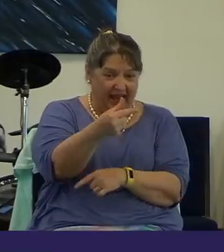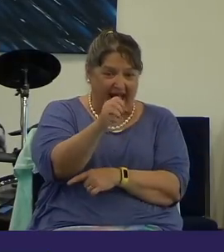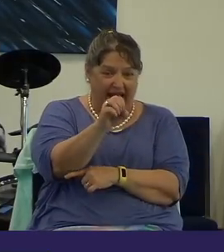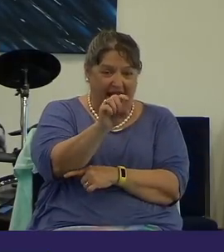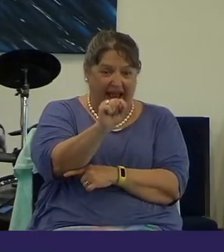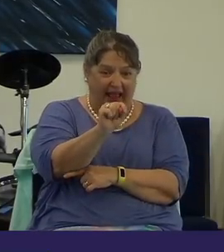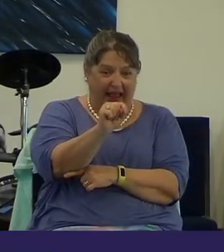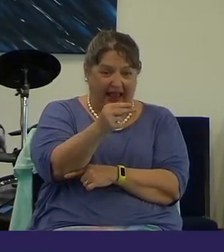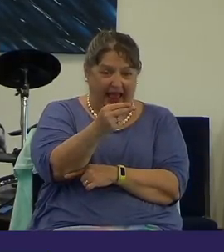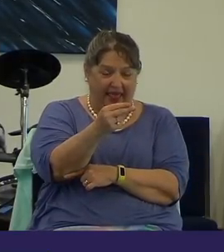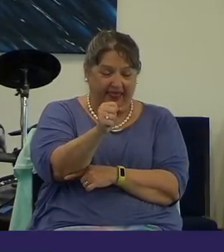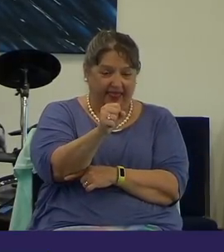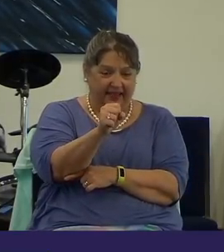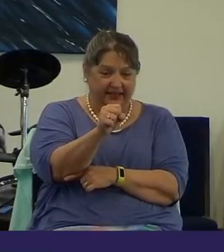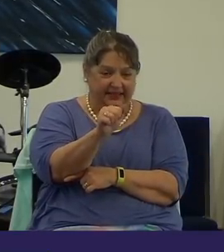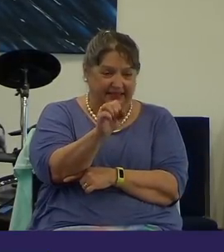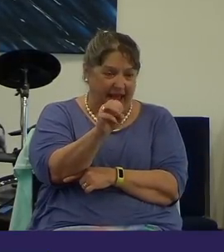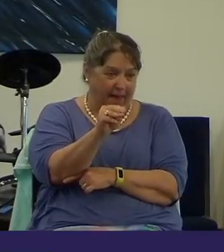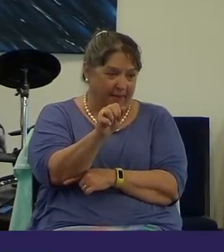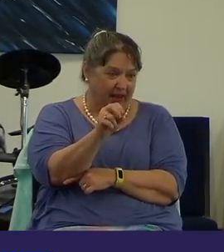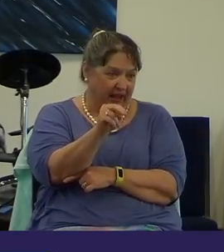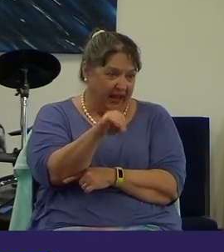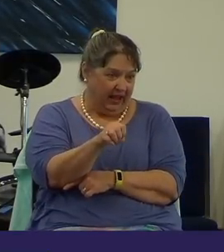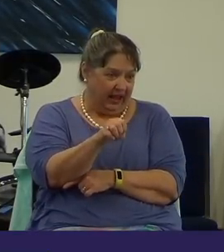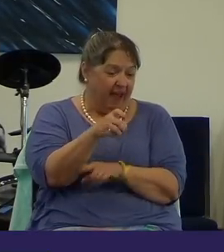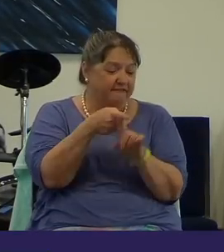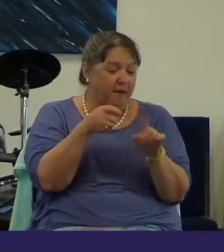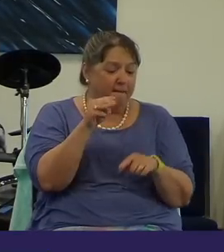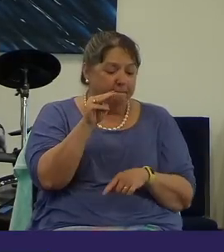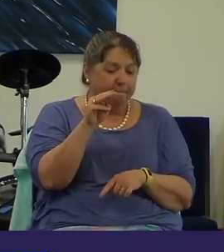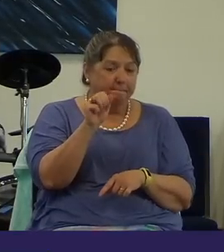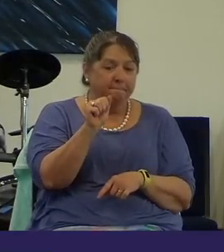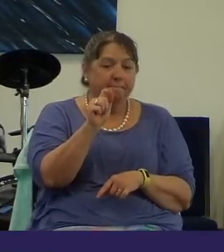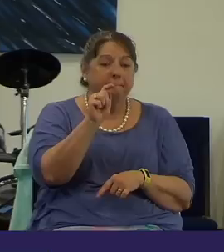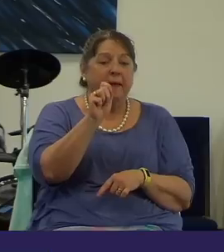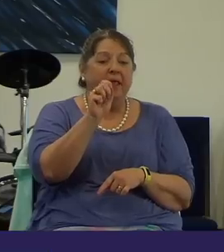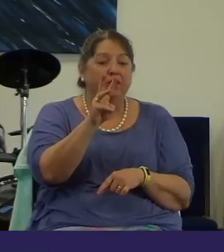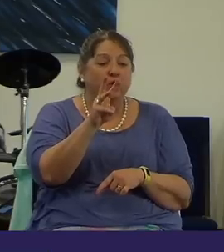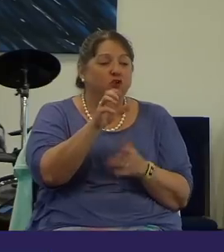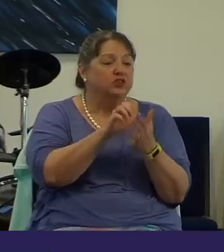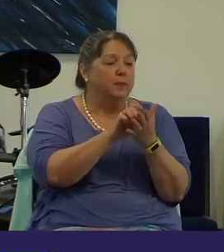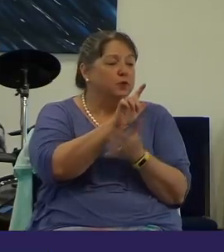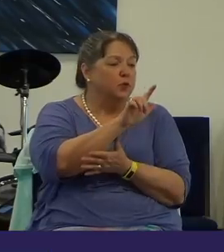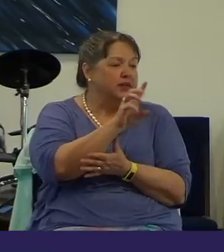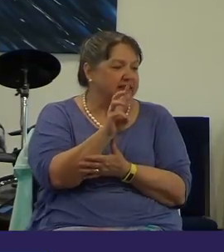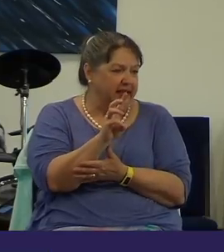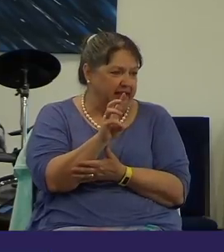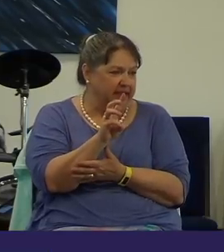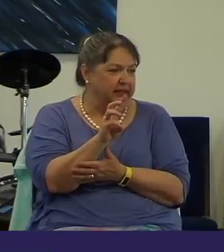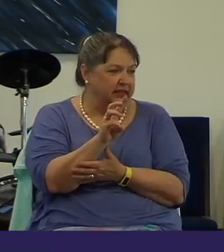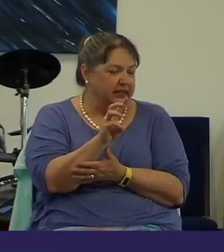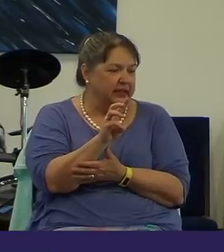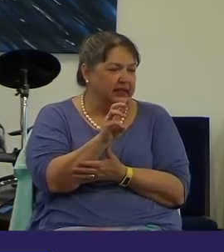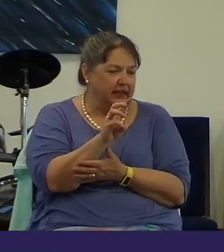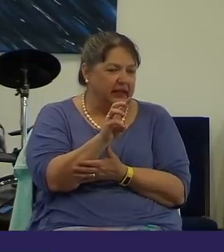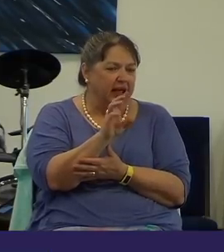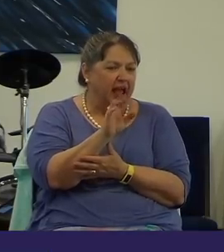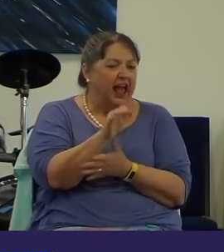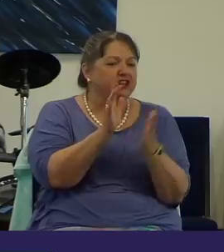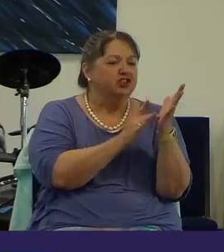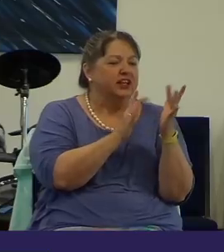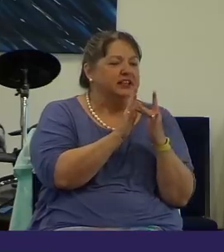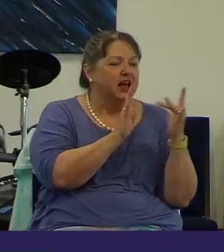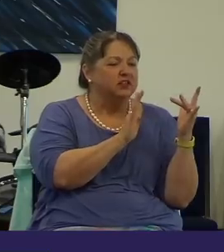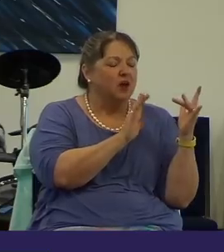Gethsemane, Matthew 26, 36. Then Jesus went with the disciples to a place called Gethsemane.